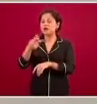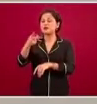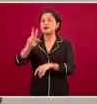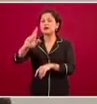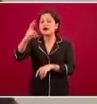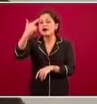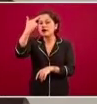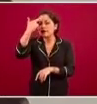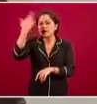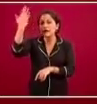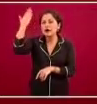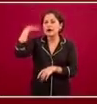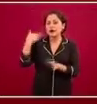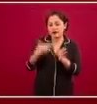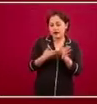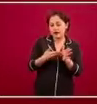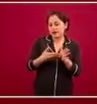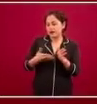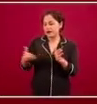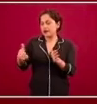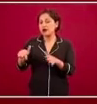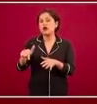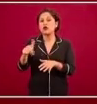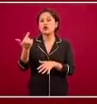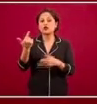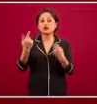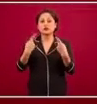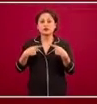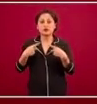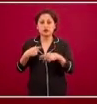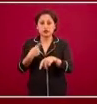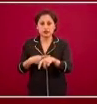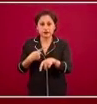the measurements. And that is why I wanted to